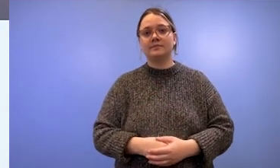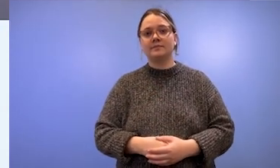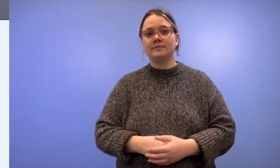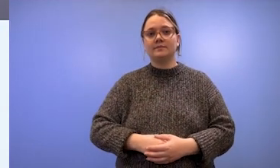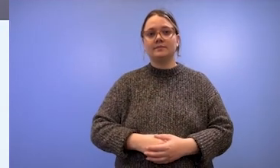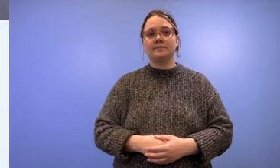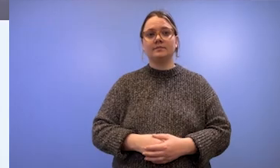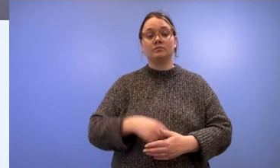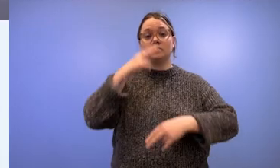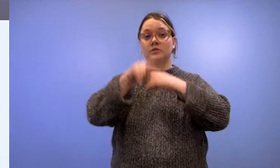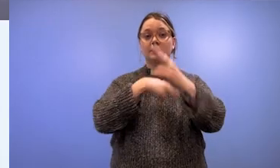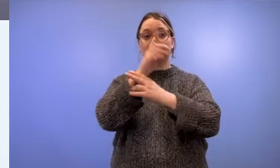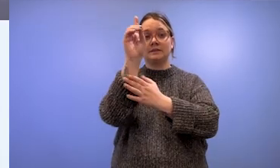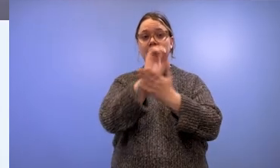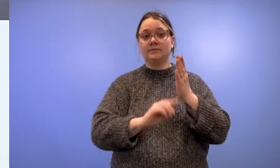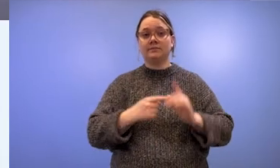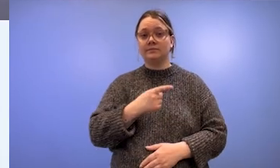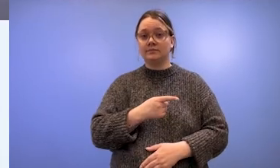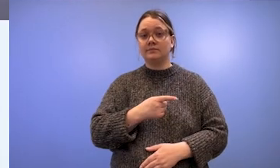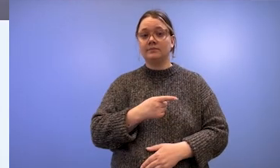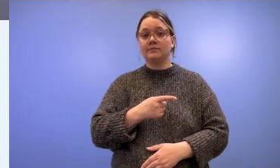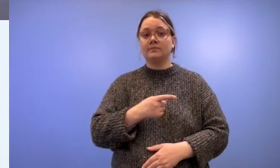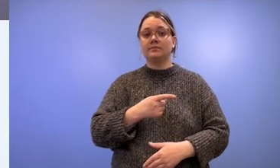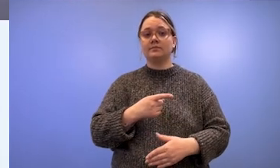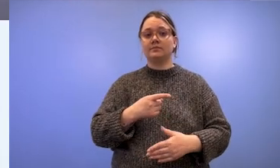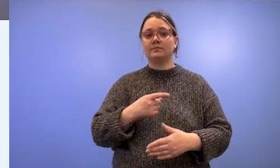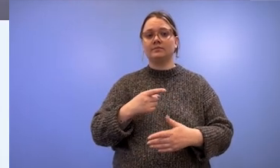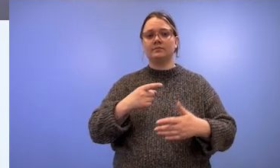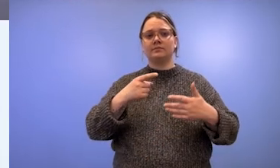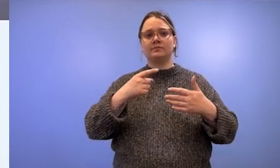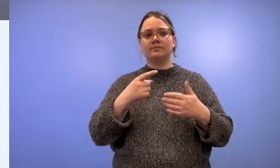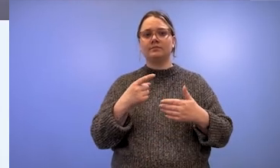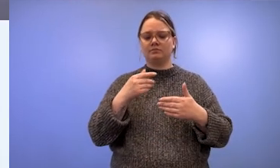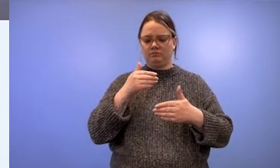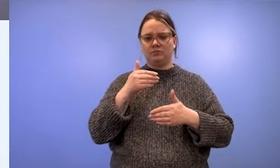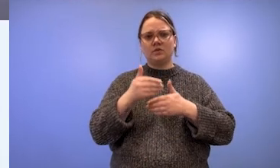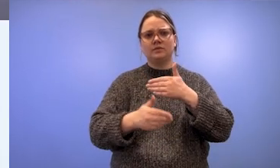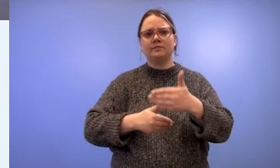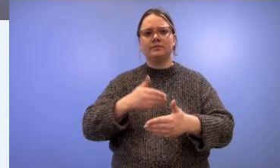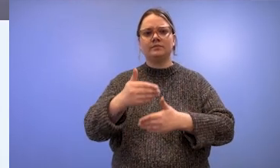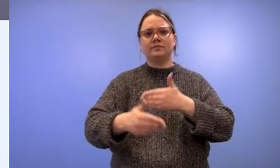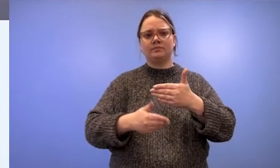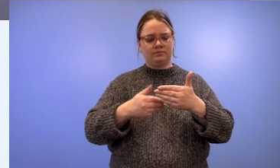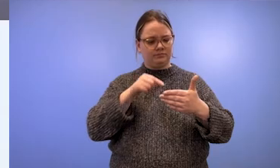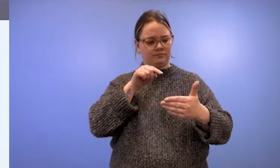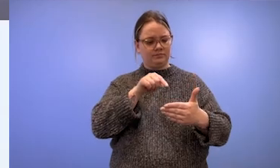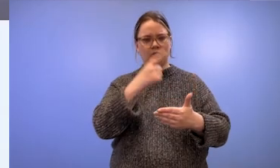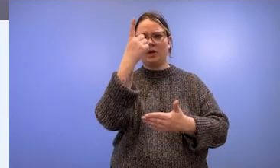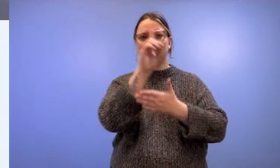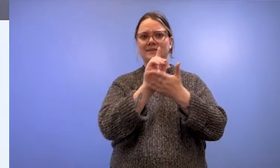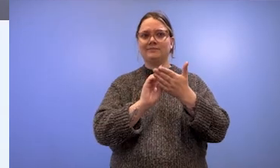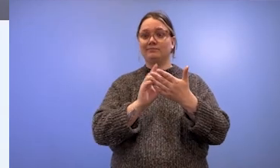So universal design. So a single design, this is essentially like a single design that can be used by as many people as